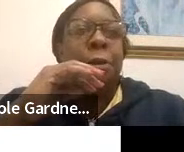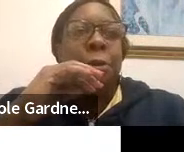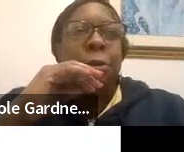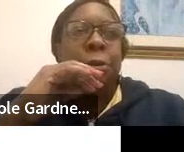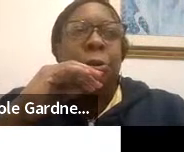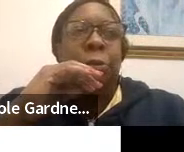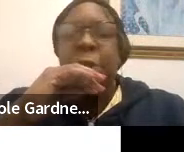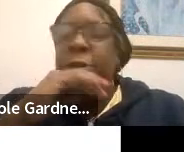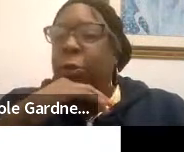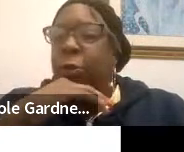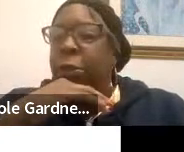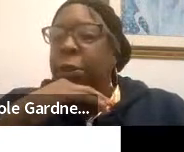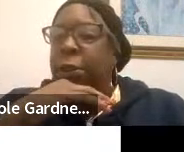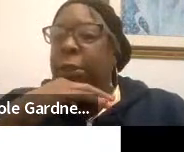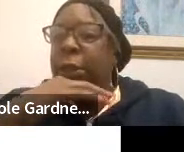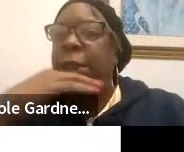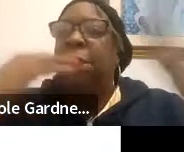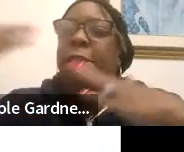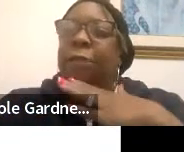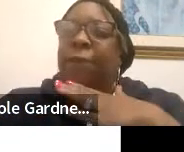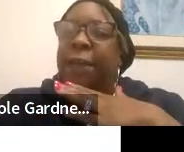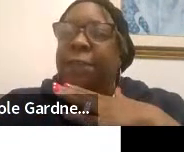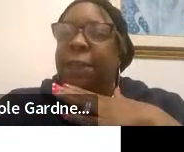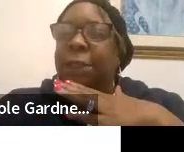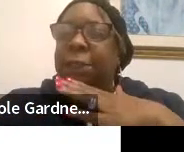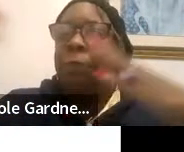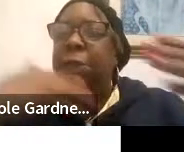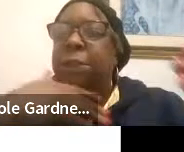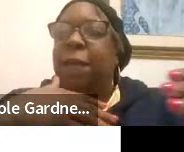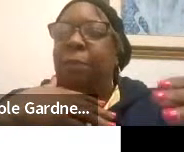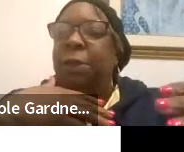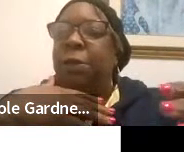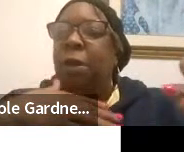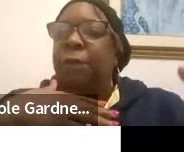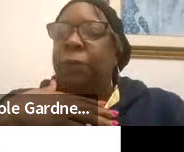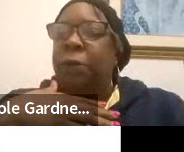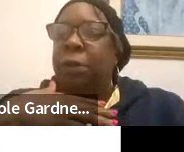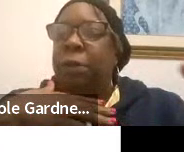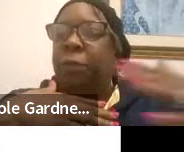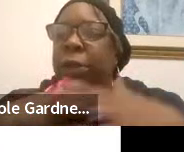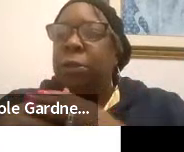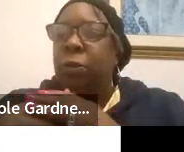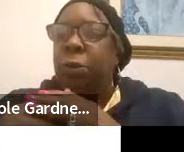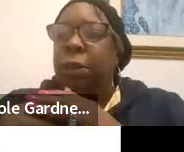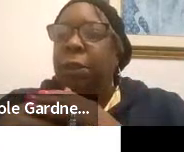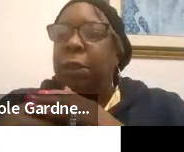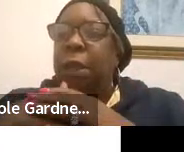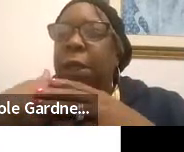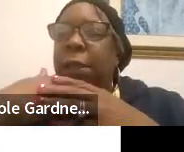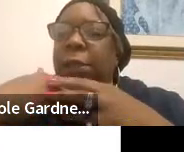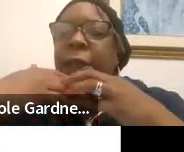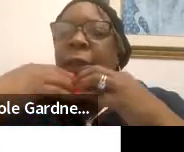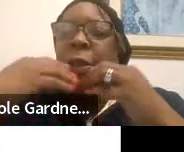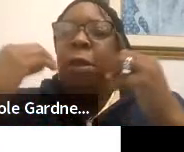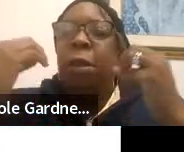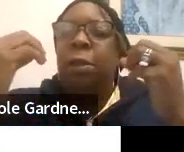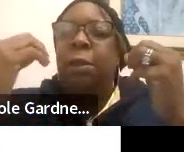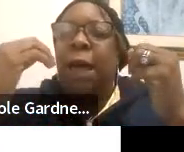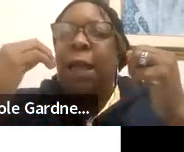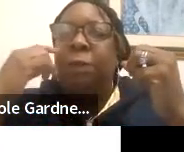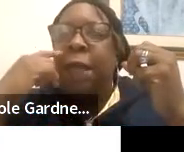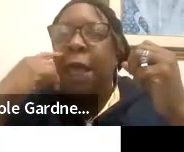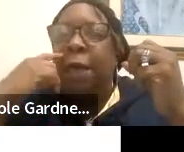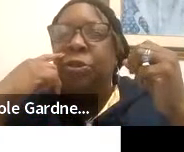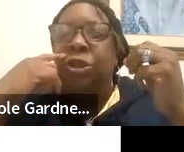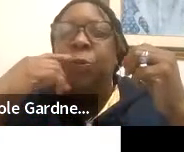or, East Oakland and get the vaccination, but it's not being offered here in West Oakland. And I think